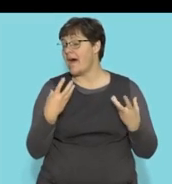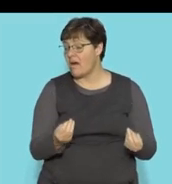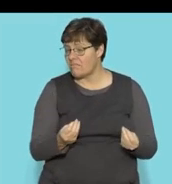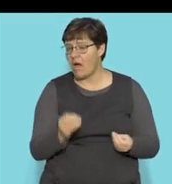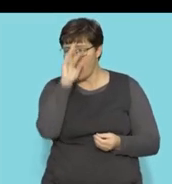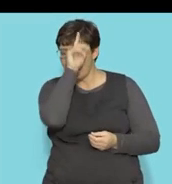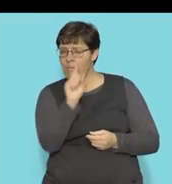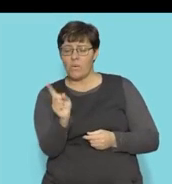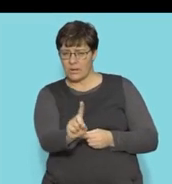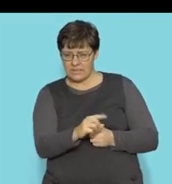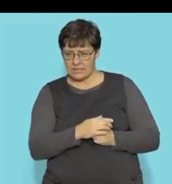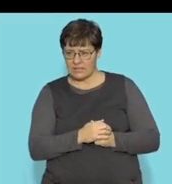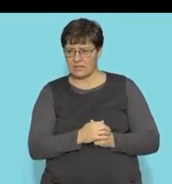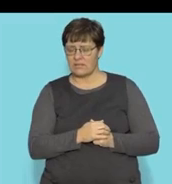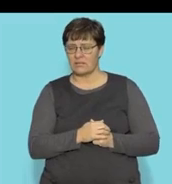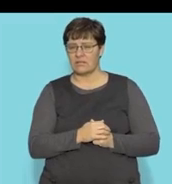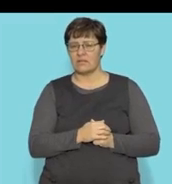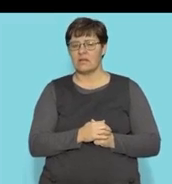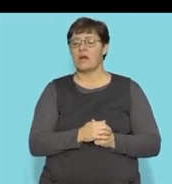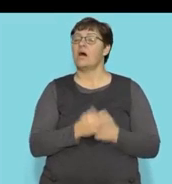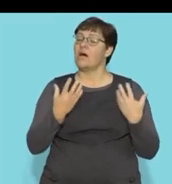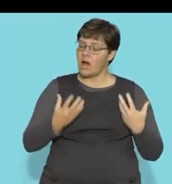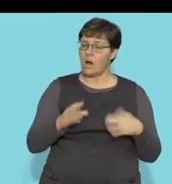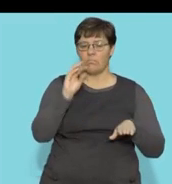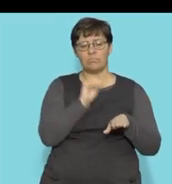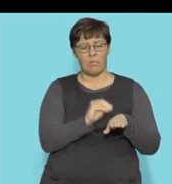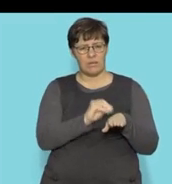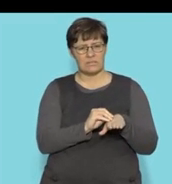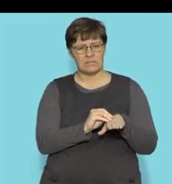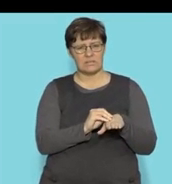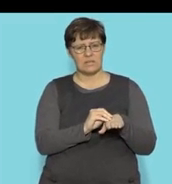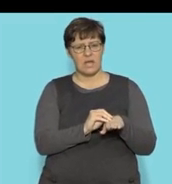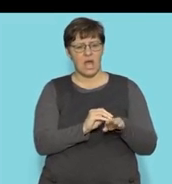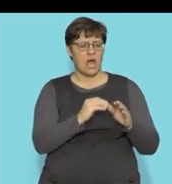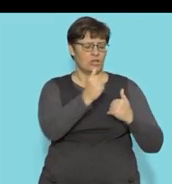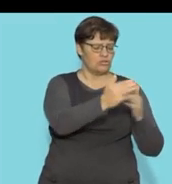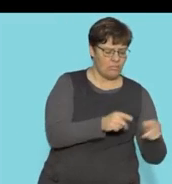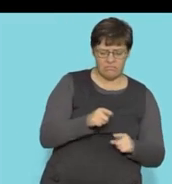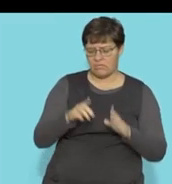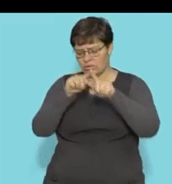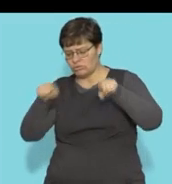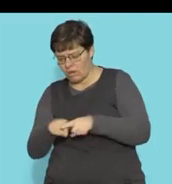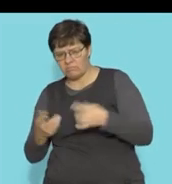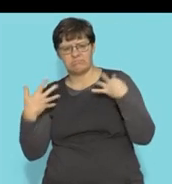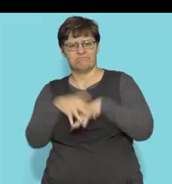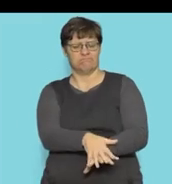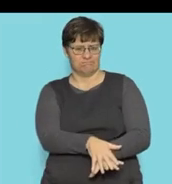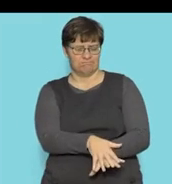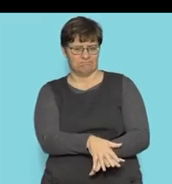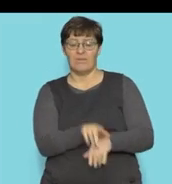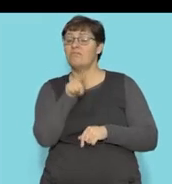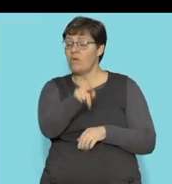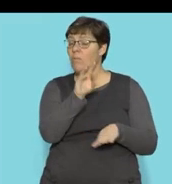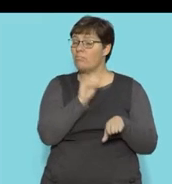are now going to remind ourselves on what we do when we've got problems involving combined shapes. So for